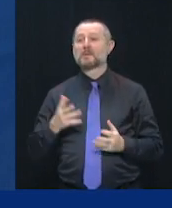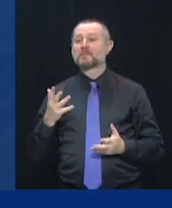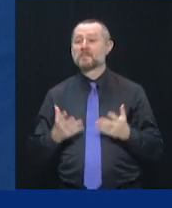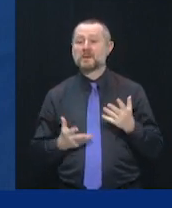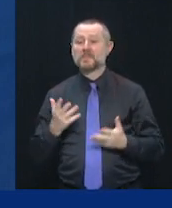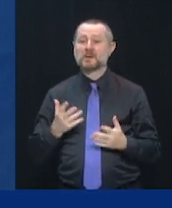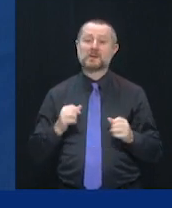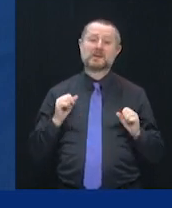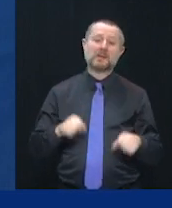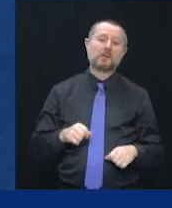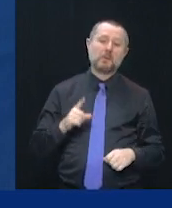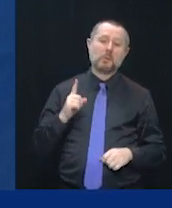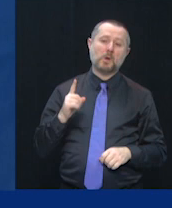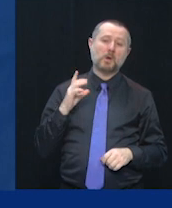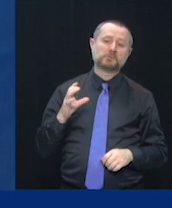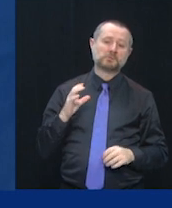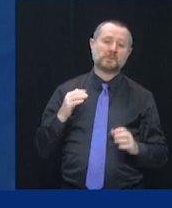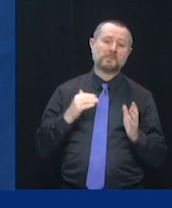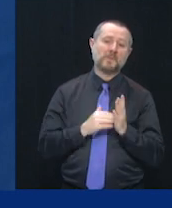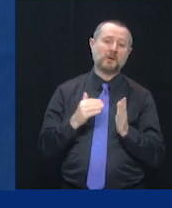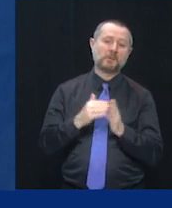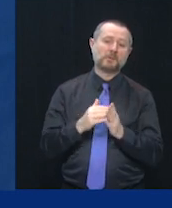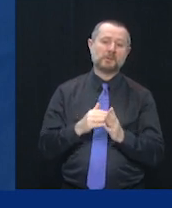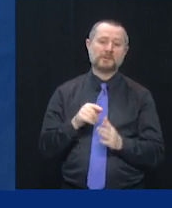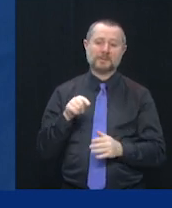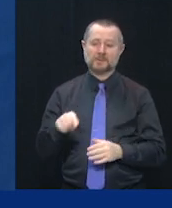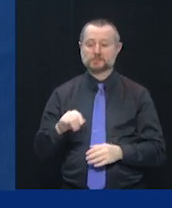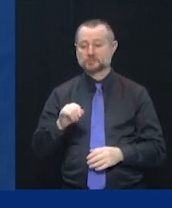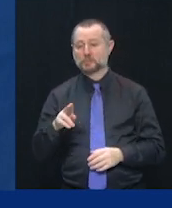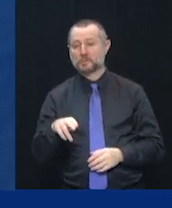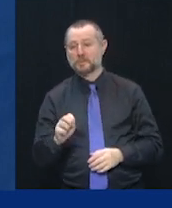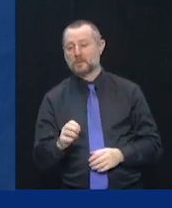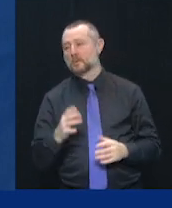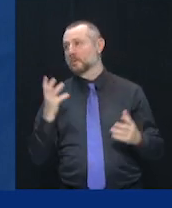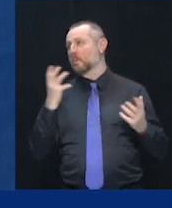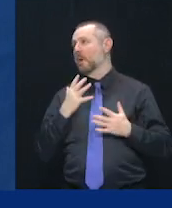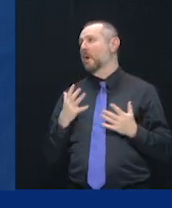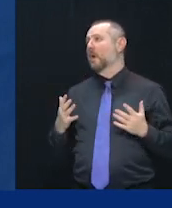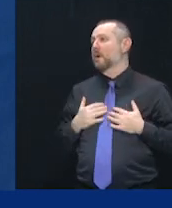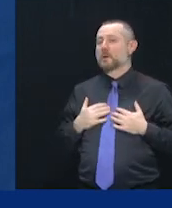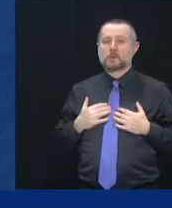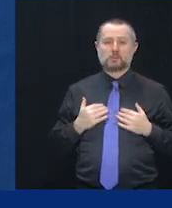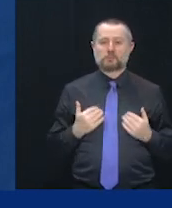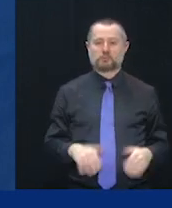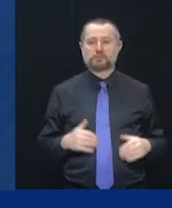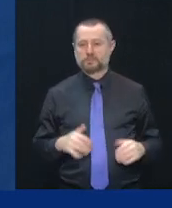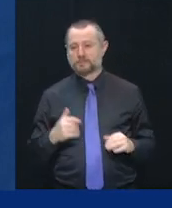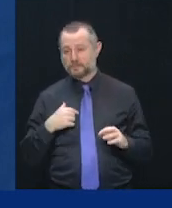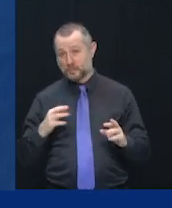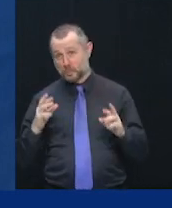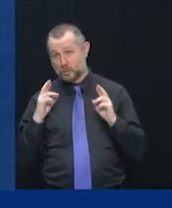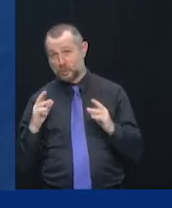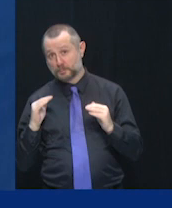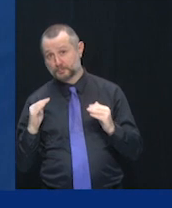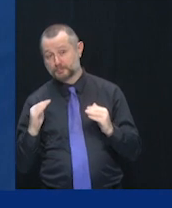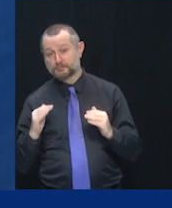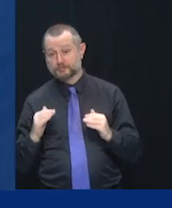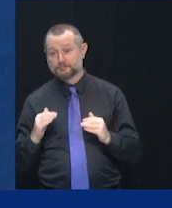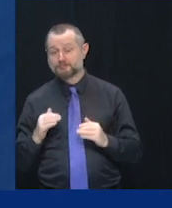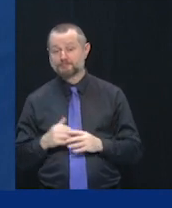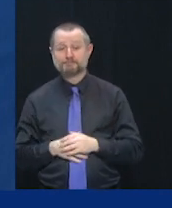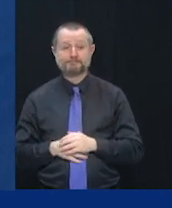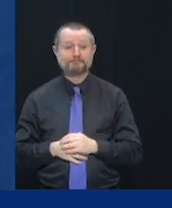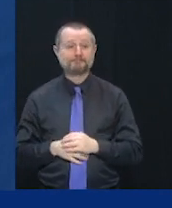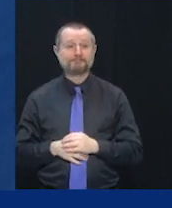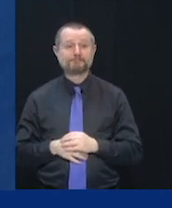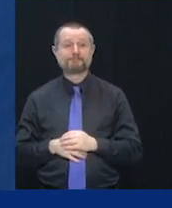million doses by June. That would be a huge deal. So fingers crossed, but this would